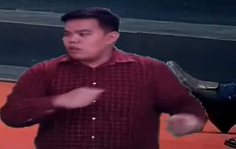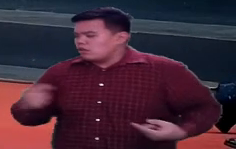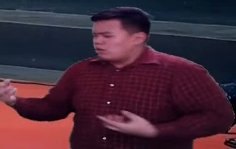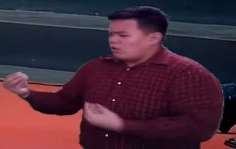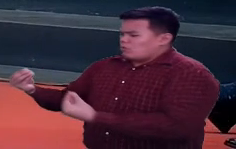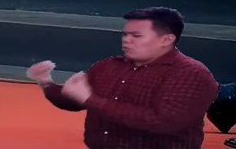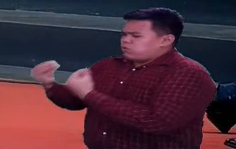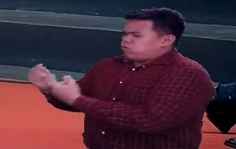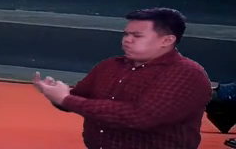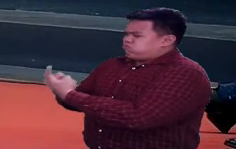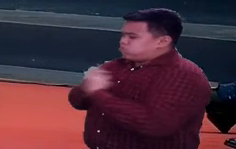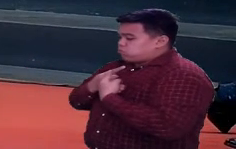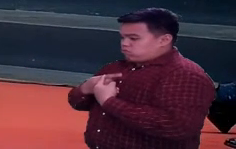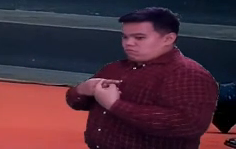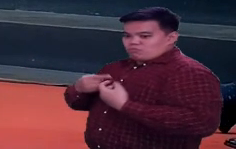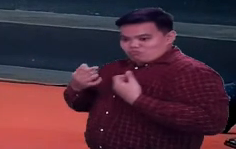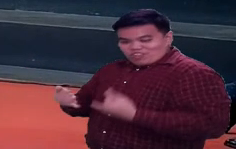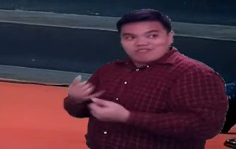his Savior.